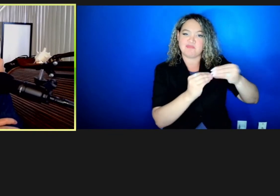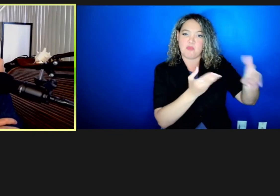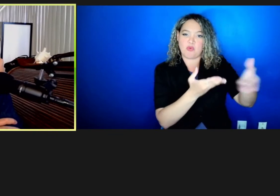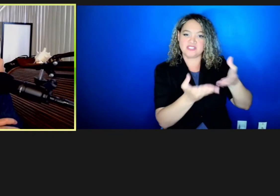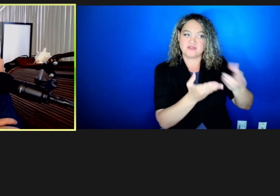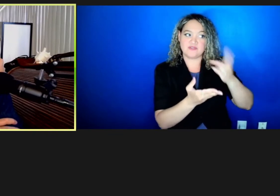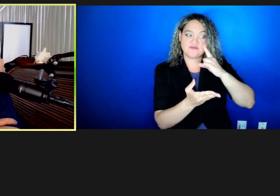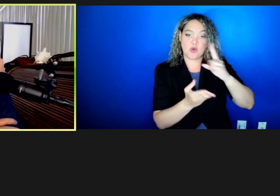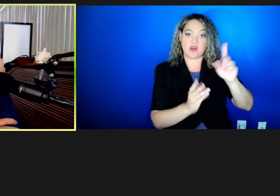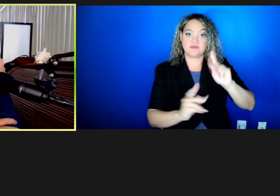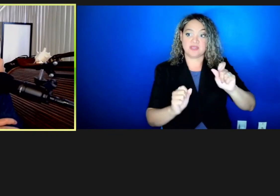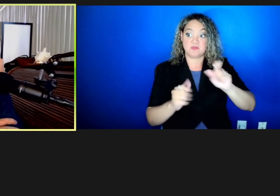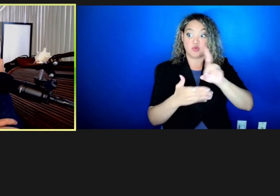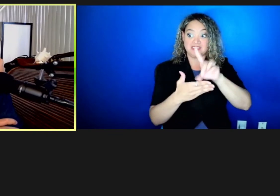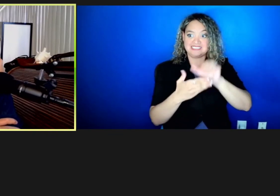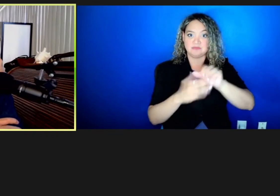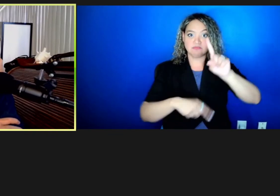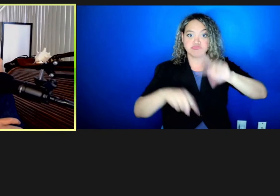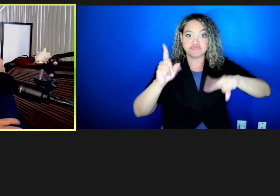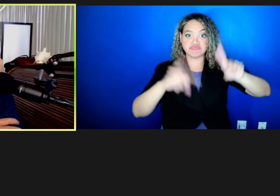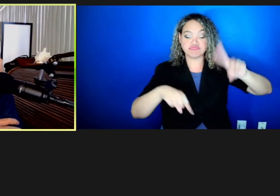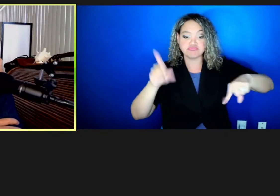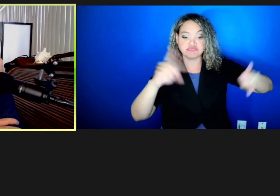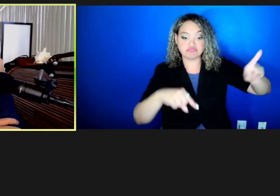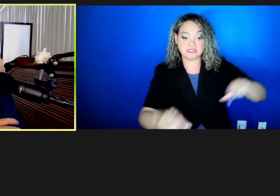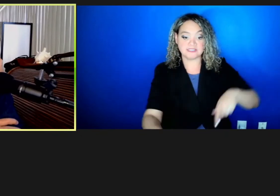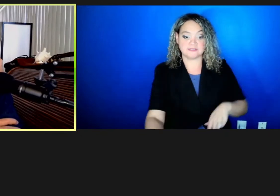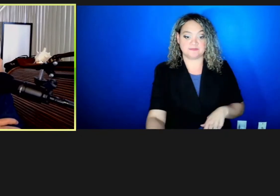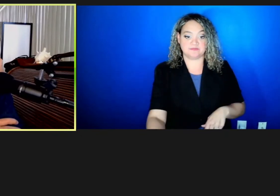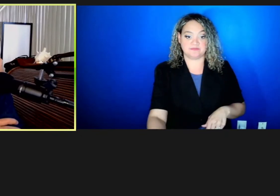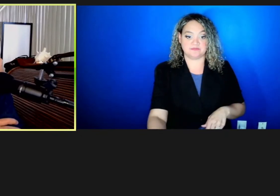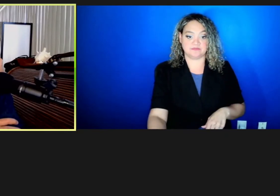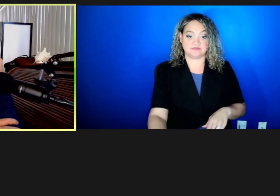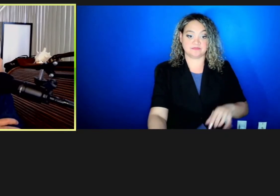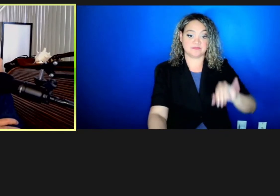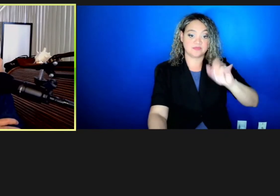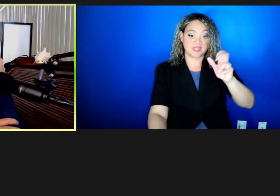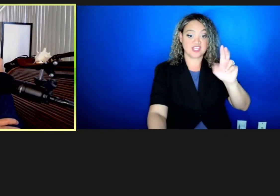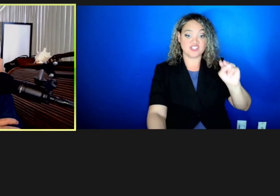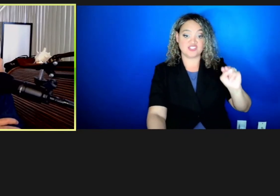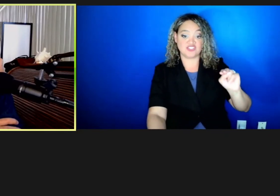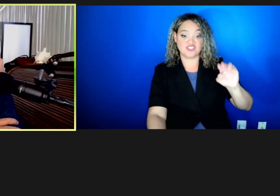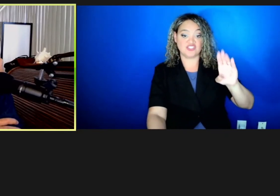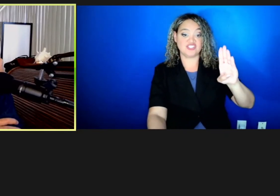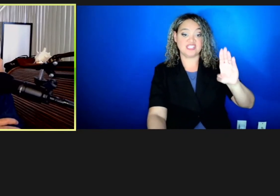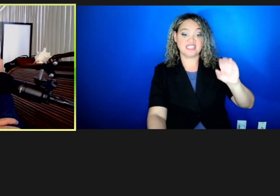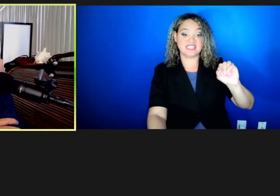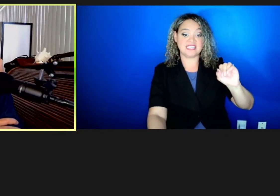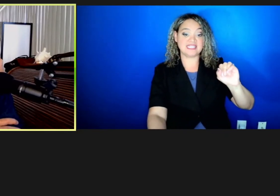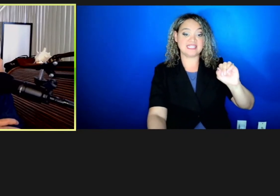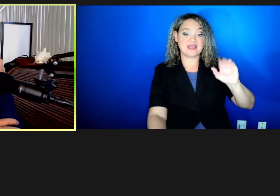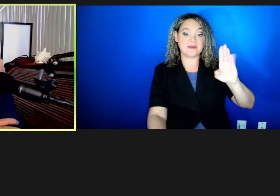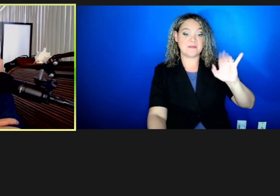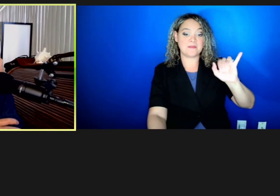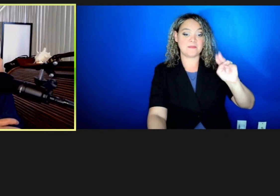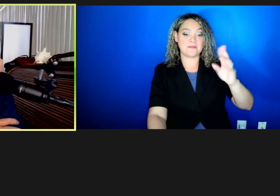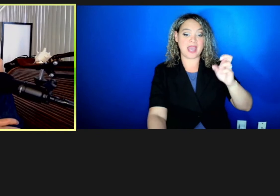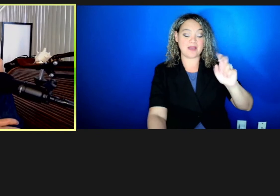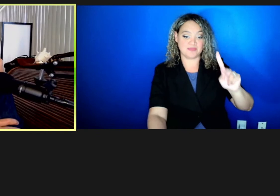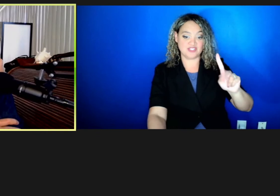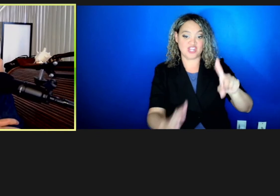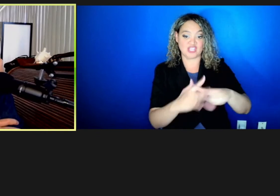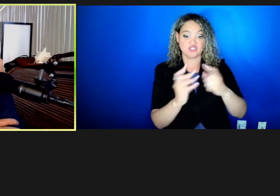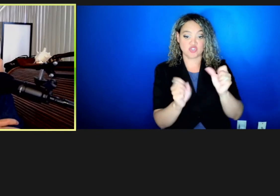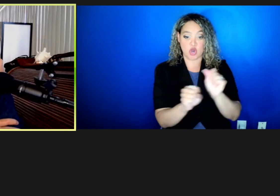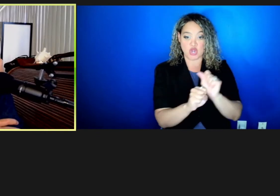varying disabilities. When Jean Babanchak began to work as a communications instructor at the Cleveland